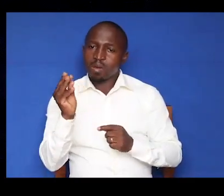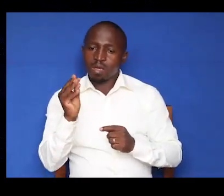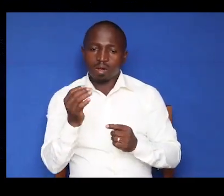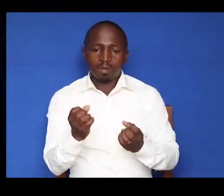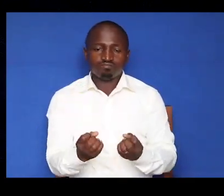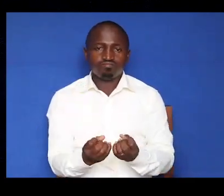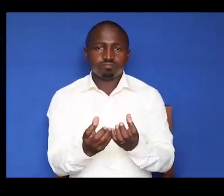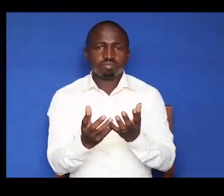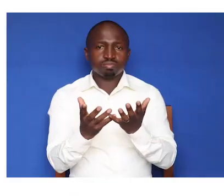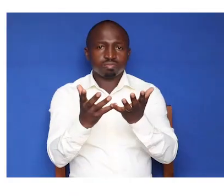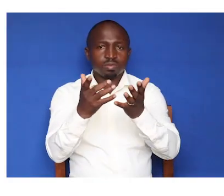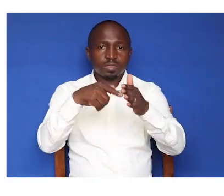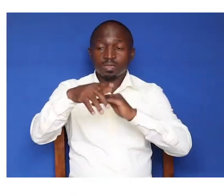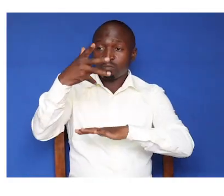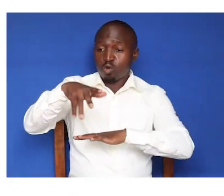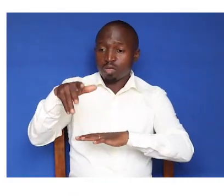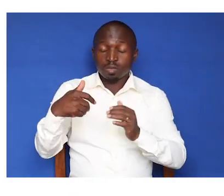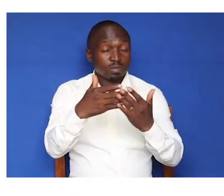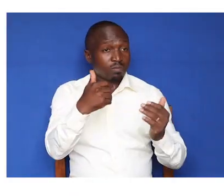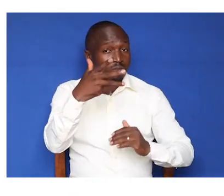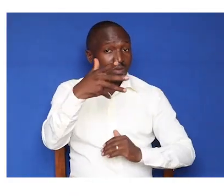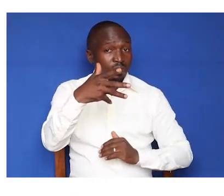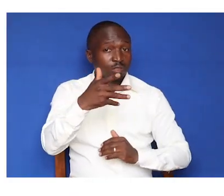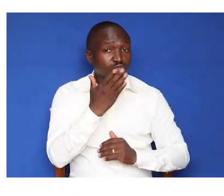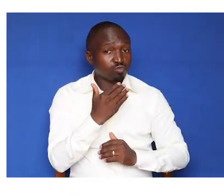in the oceanic water developing salinity include